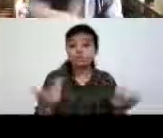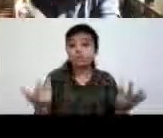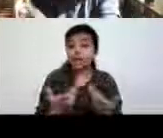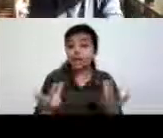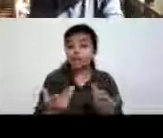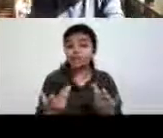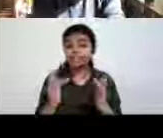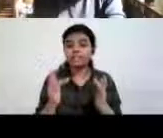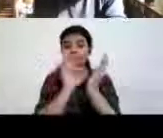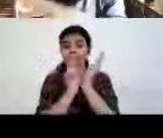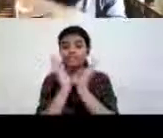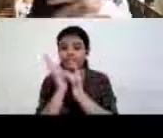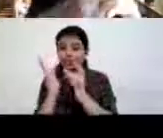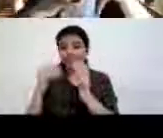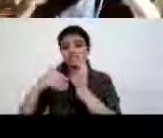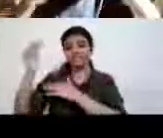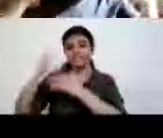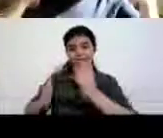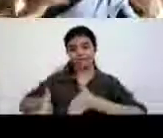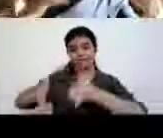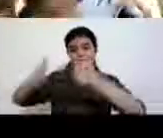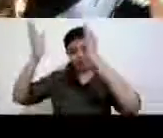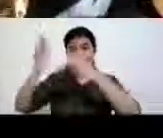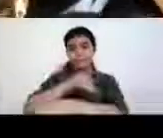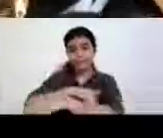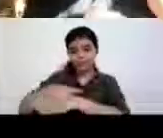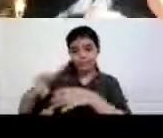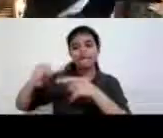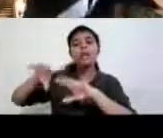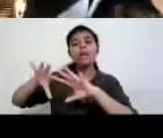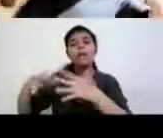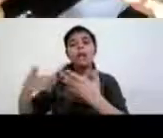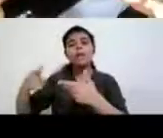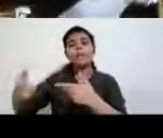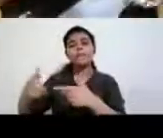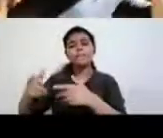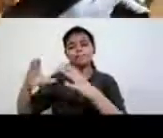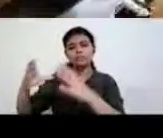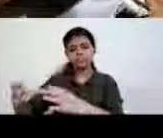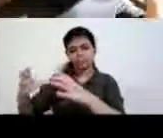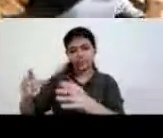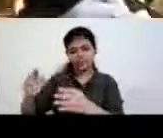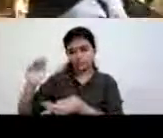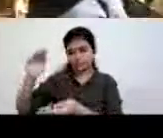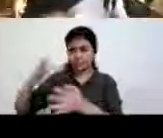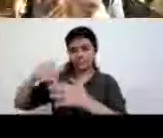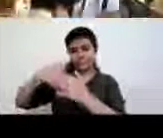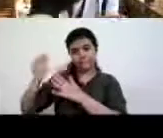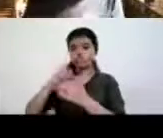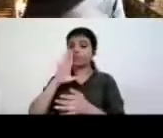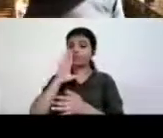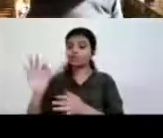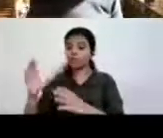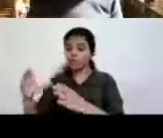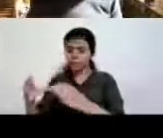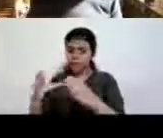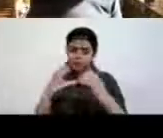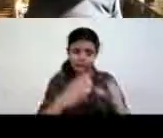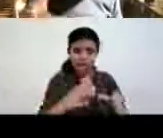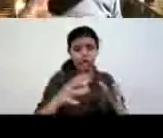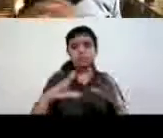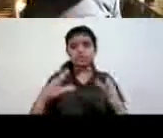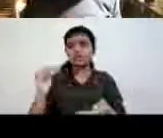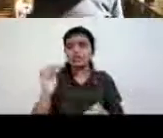church architecture and how those models can be stored, how large they might be, how they can be